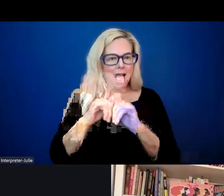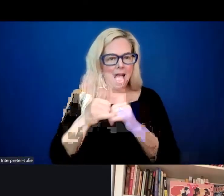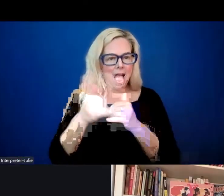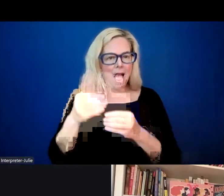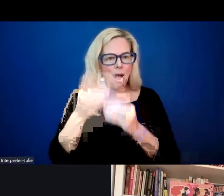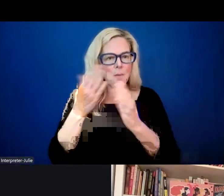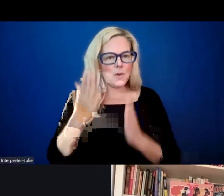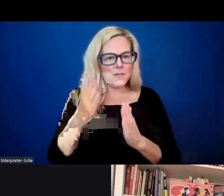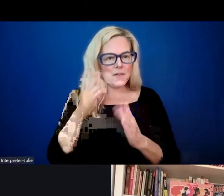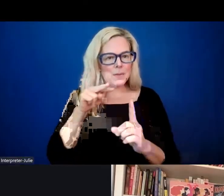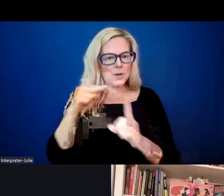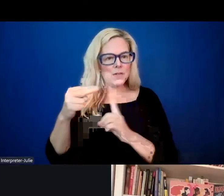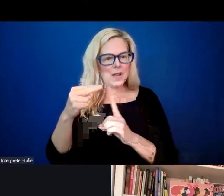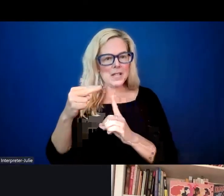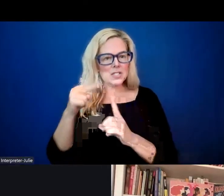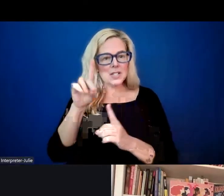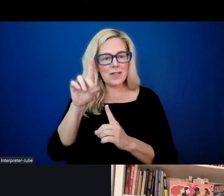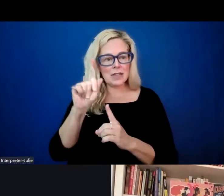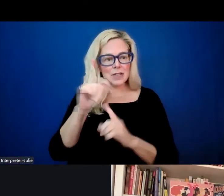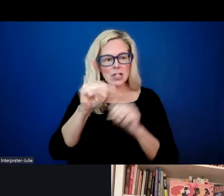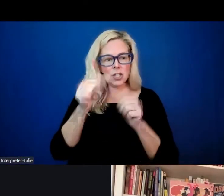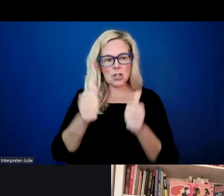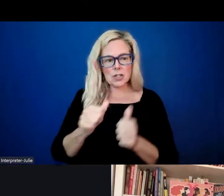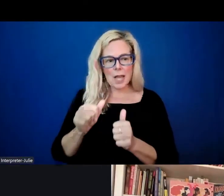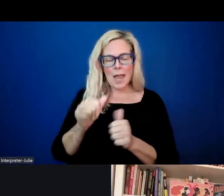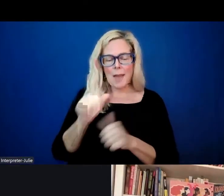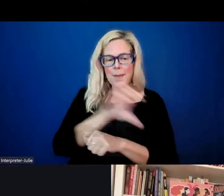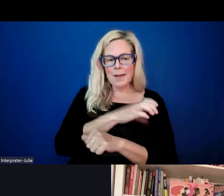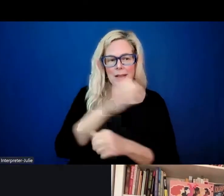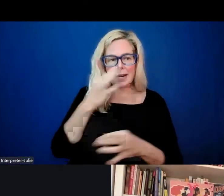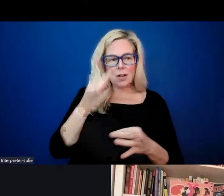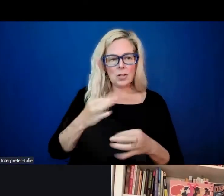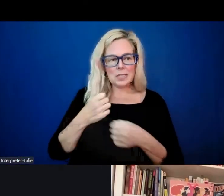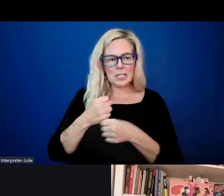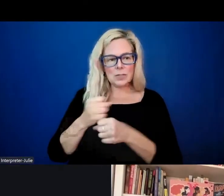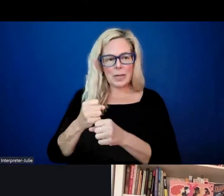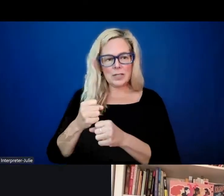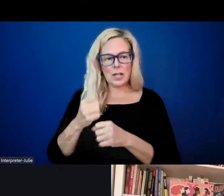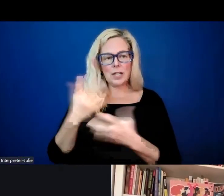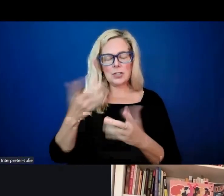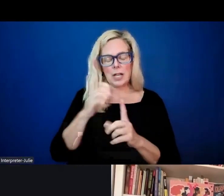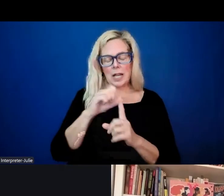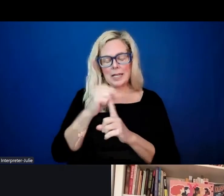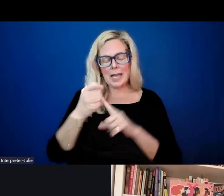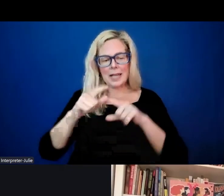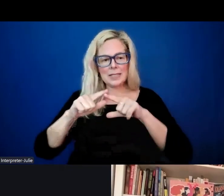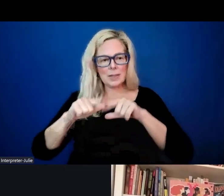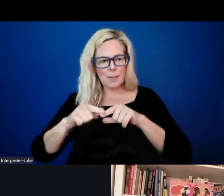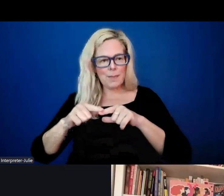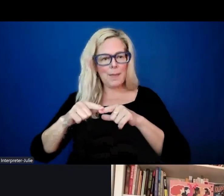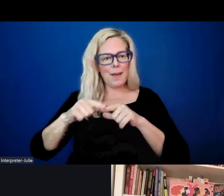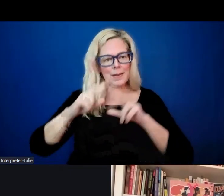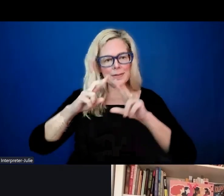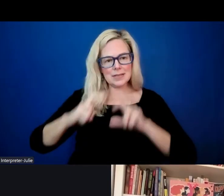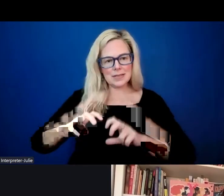Perceptions of Disability Shape Clinical Decision Making, a case-based study of medical students, residents, and faculty.